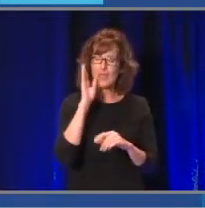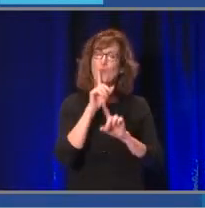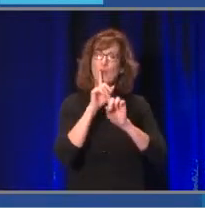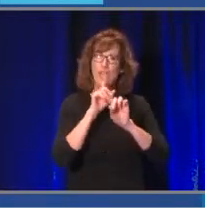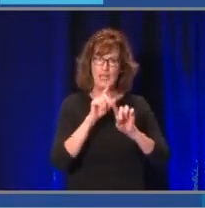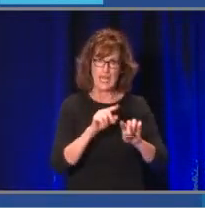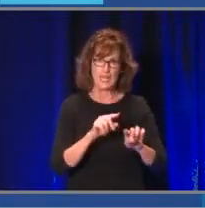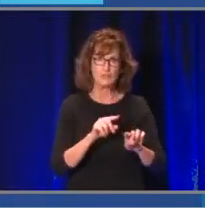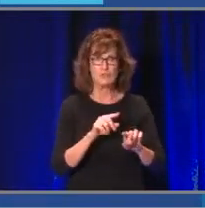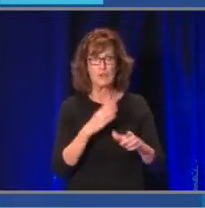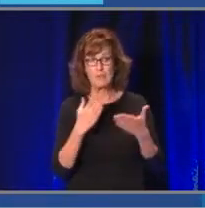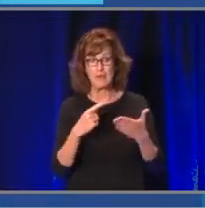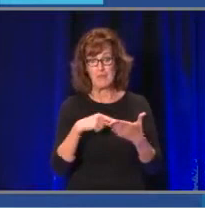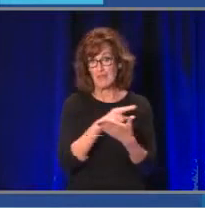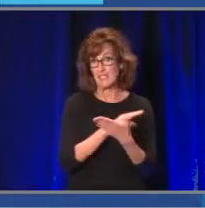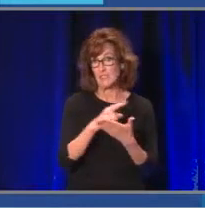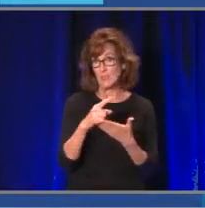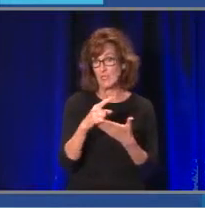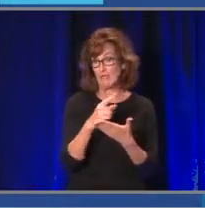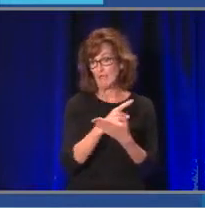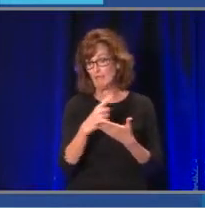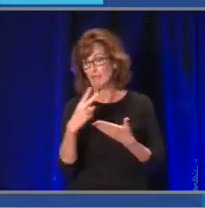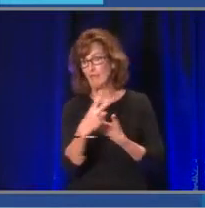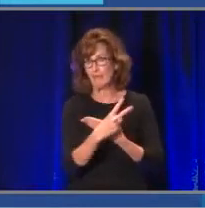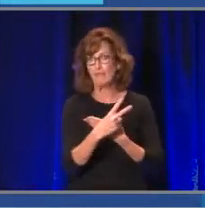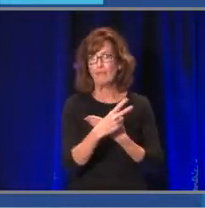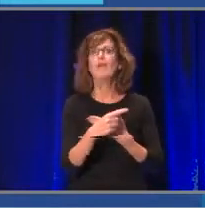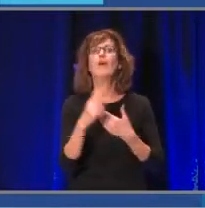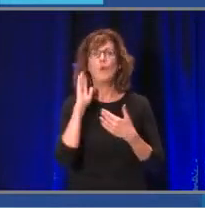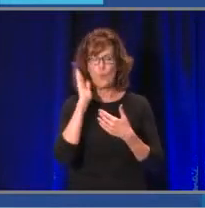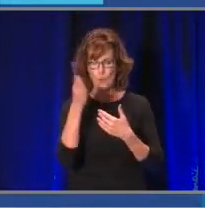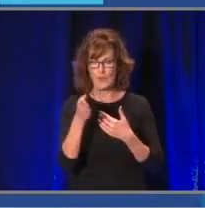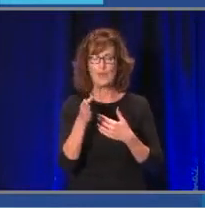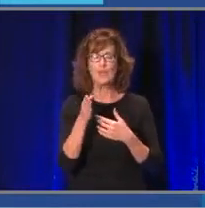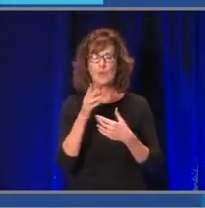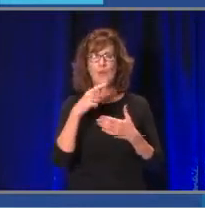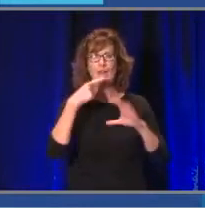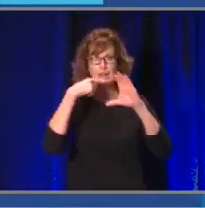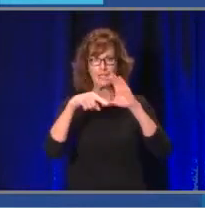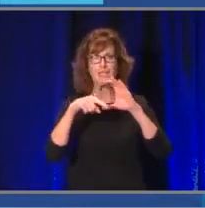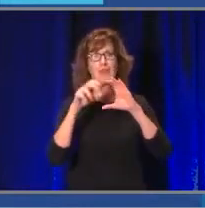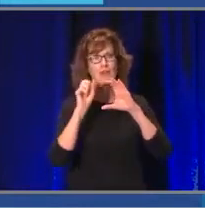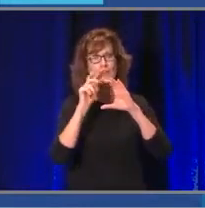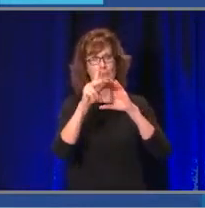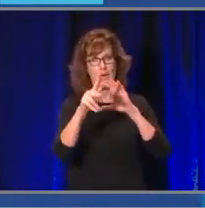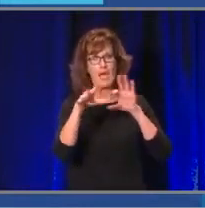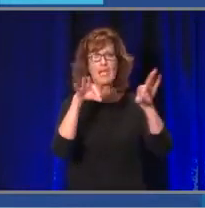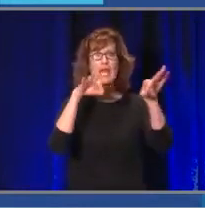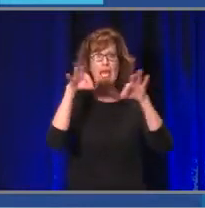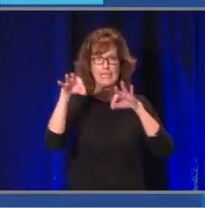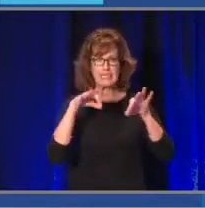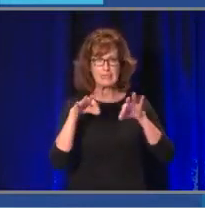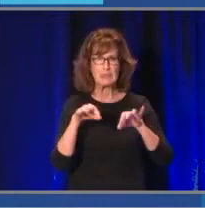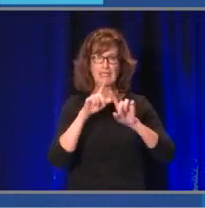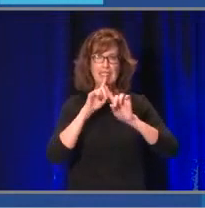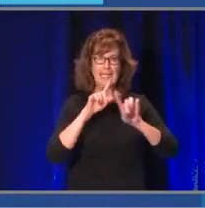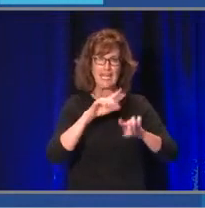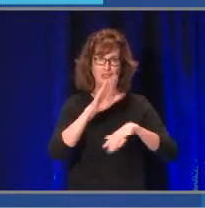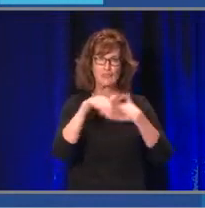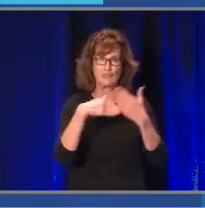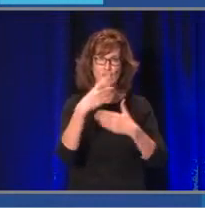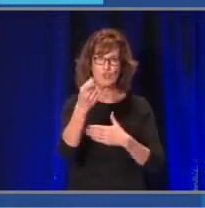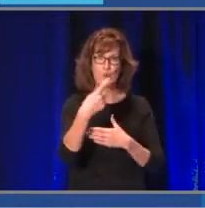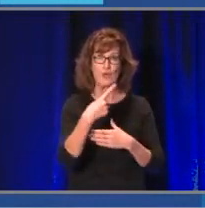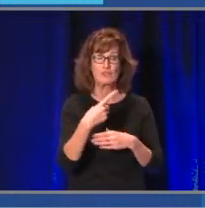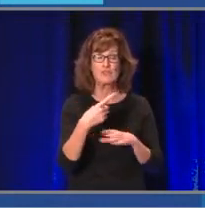or so, you're going to get another email about the webinar from this, and we are going to answer them for you. Before I